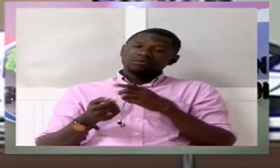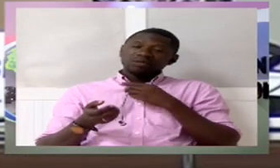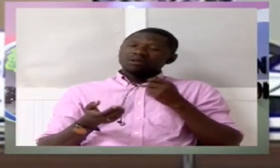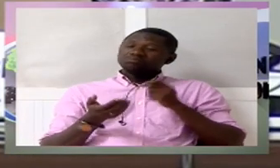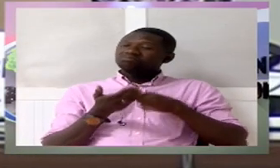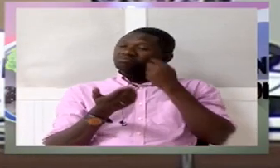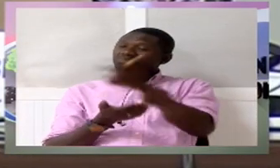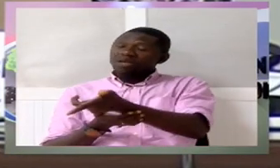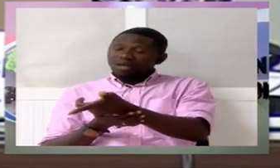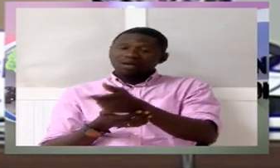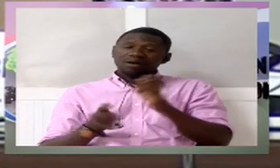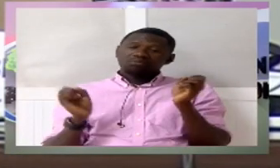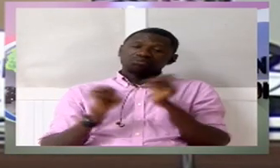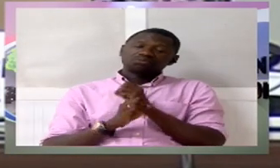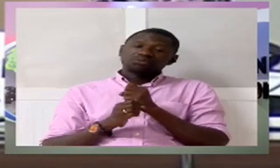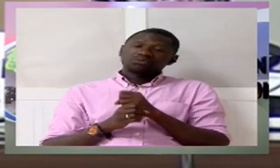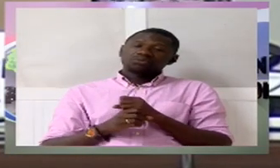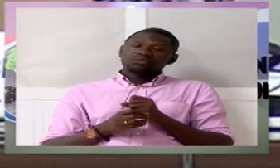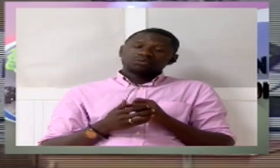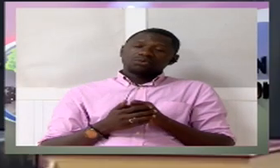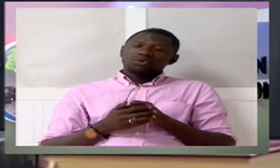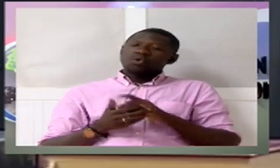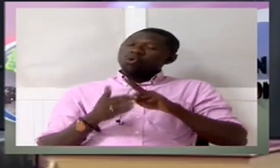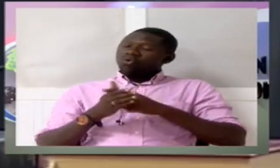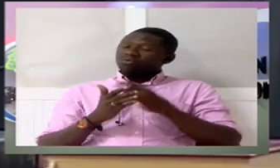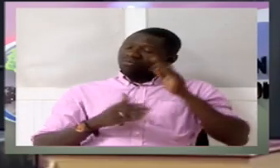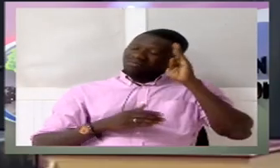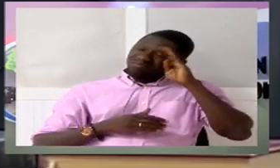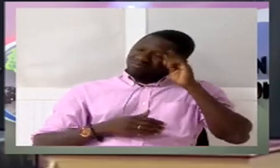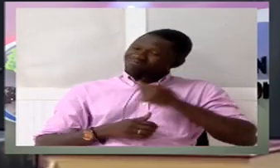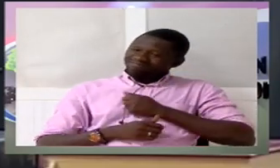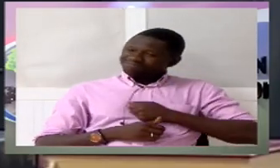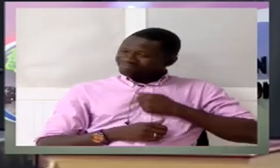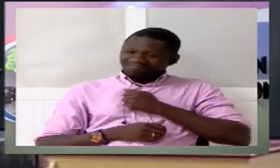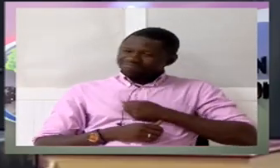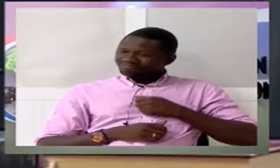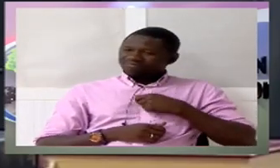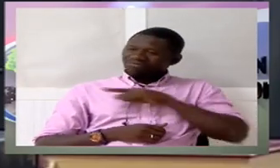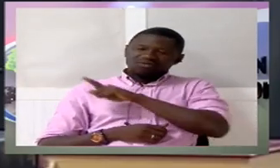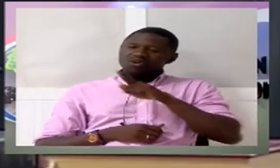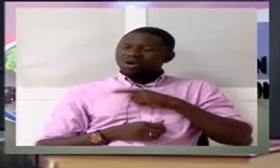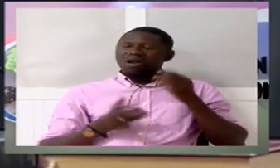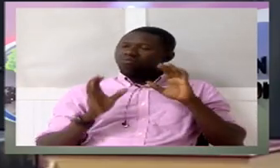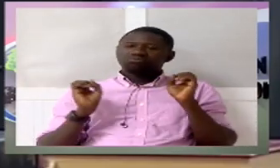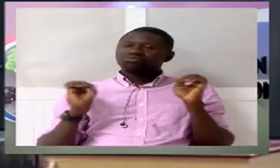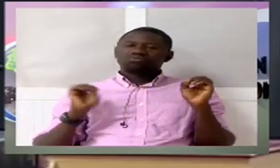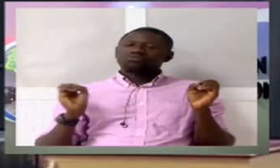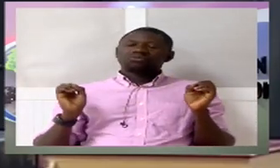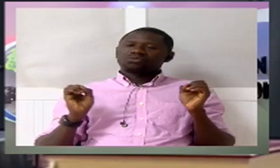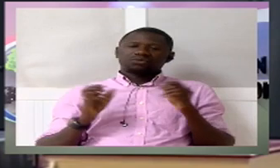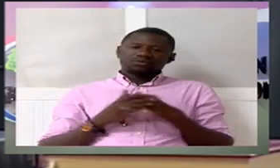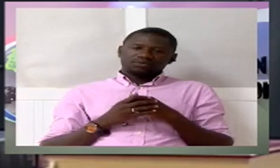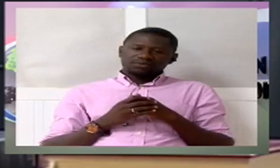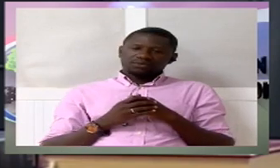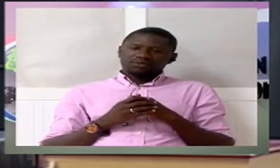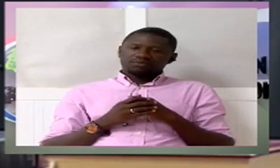compensation. Andu jisu nyabura mandi. Or empathy for us. Andu manna na bala fa ni hakel tu tandila. Adverse